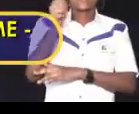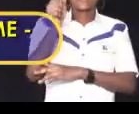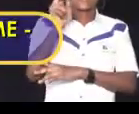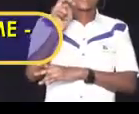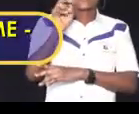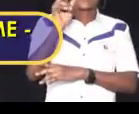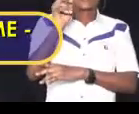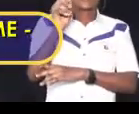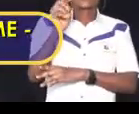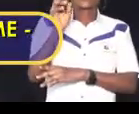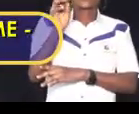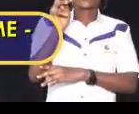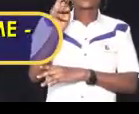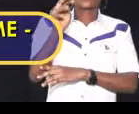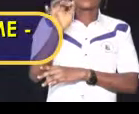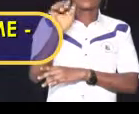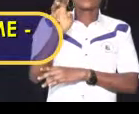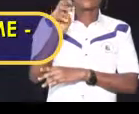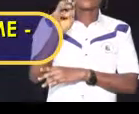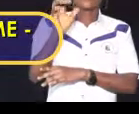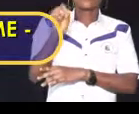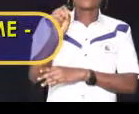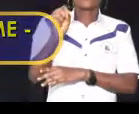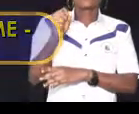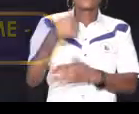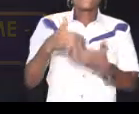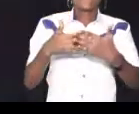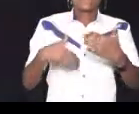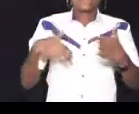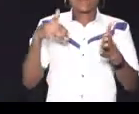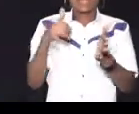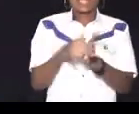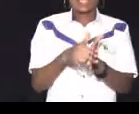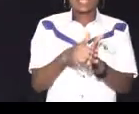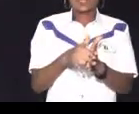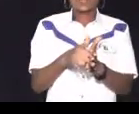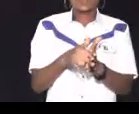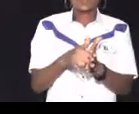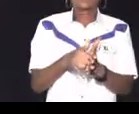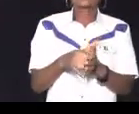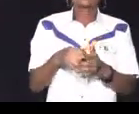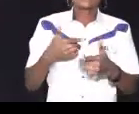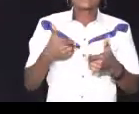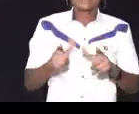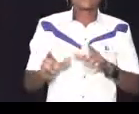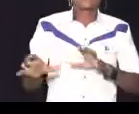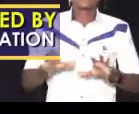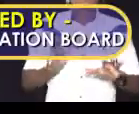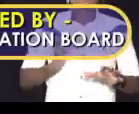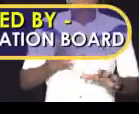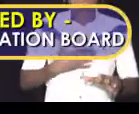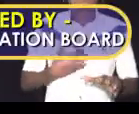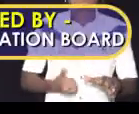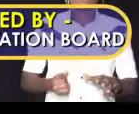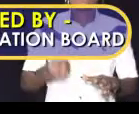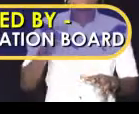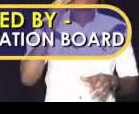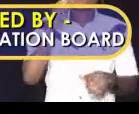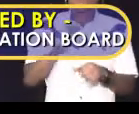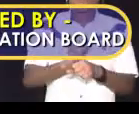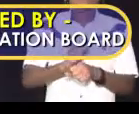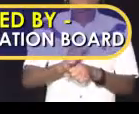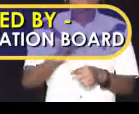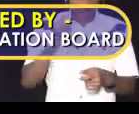our topic for today. But before we go into the learning objective for today, let's look at the correction to our